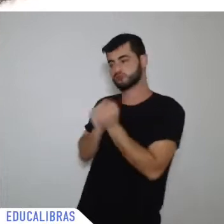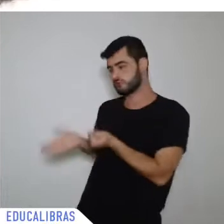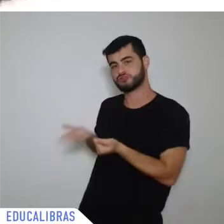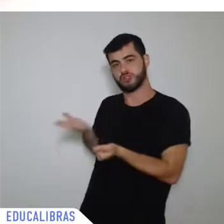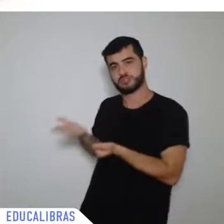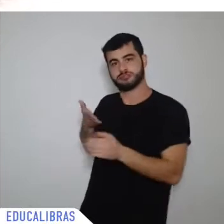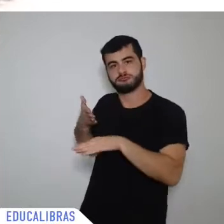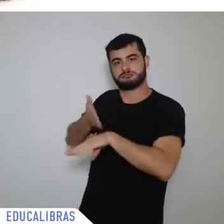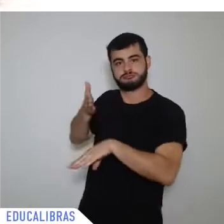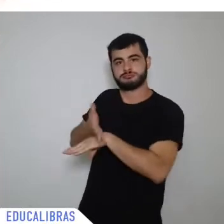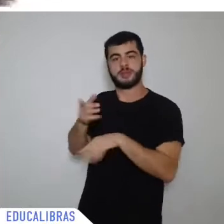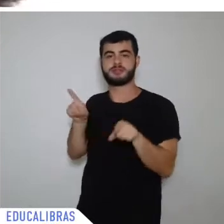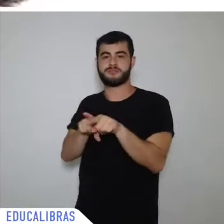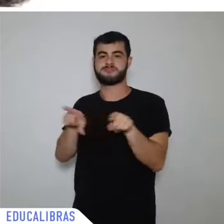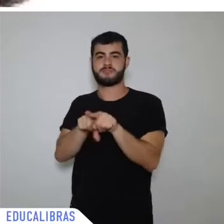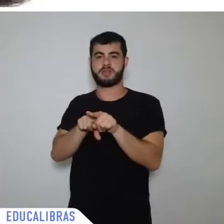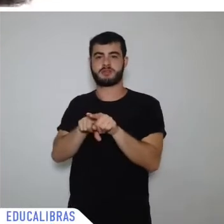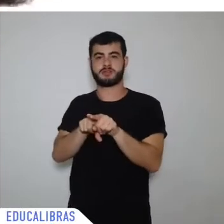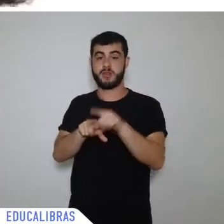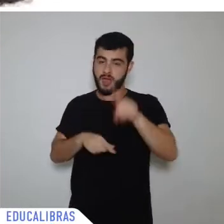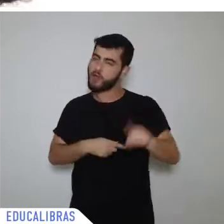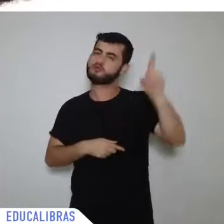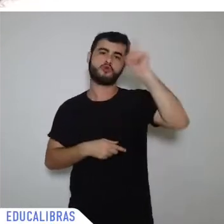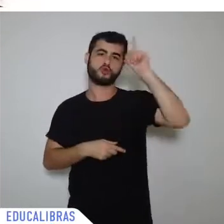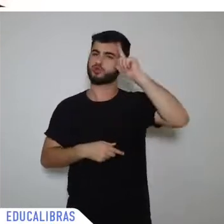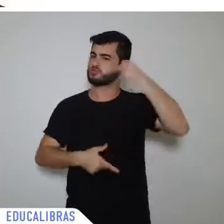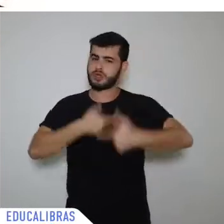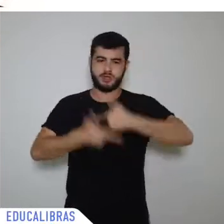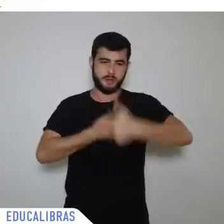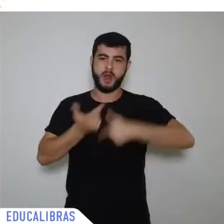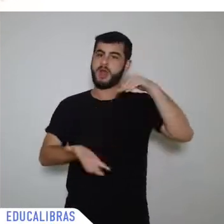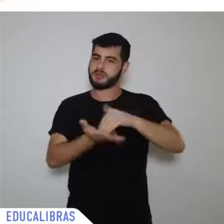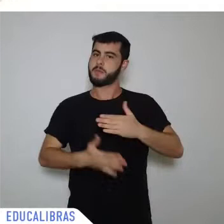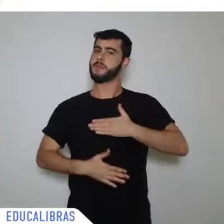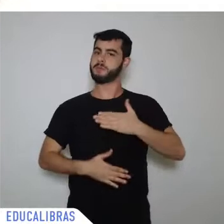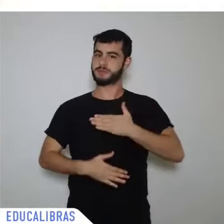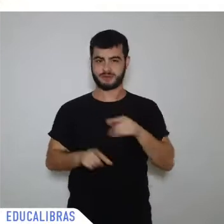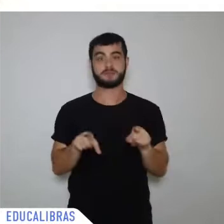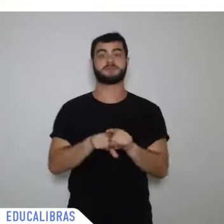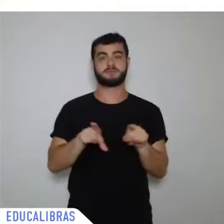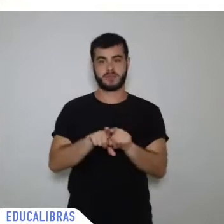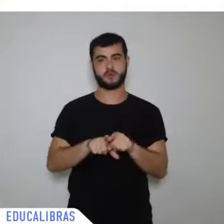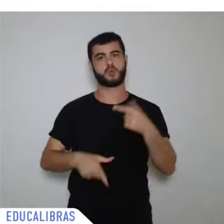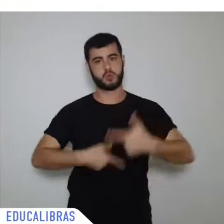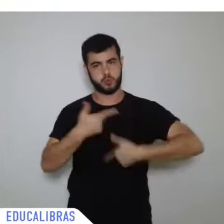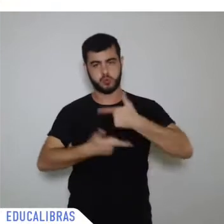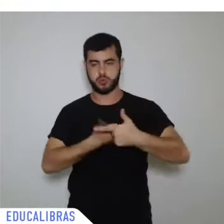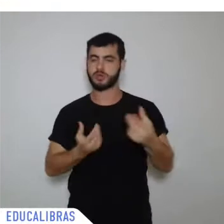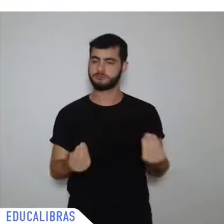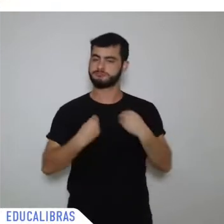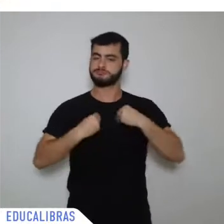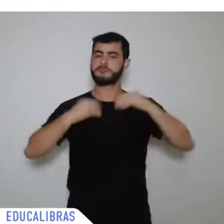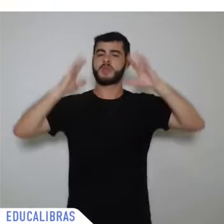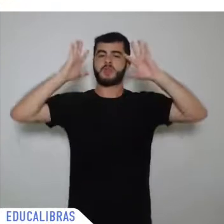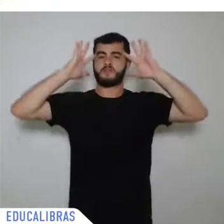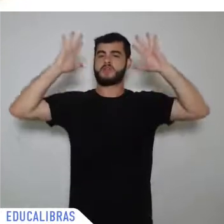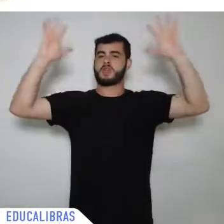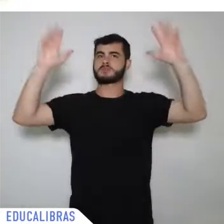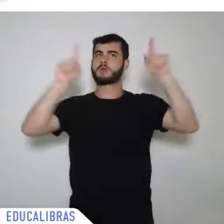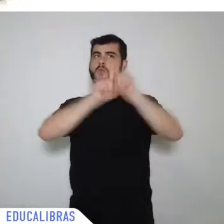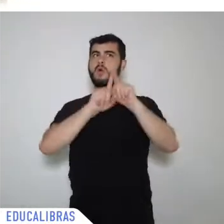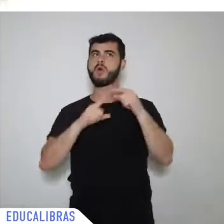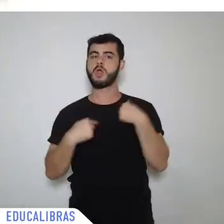population have gone. And this is a daily activity for all of us, even me. So we should bring